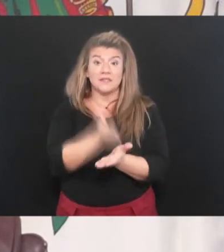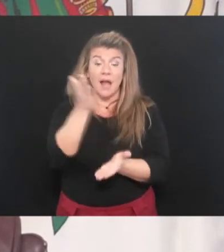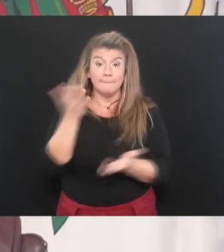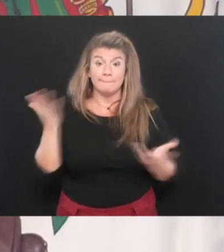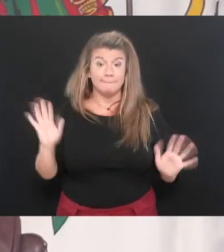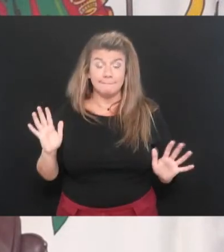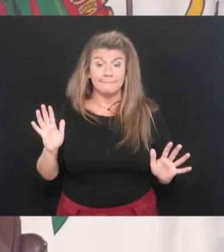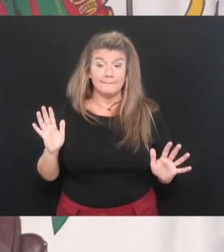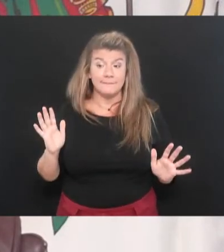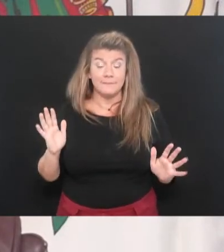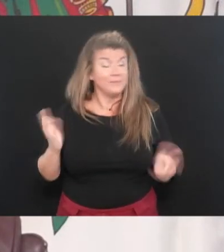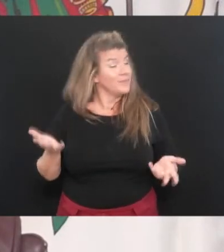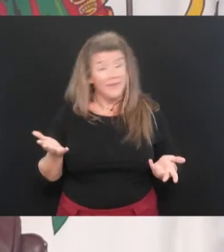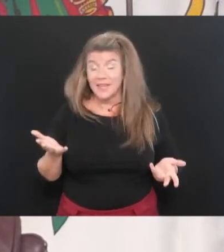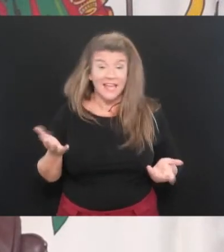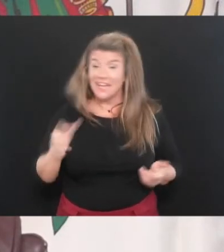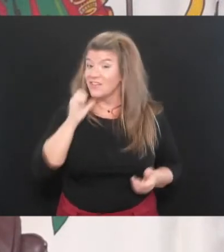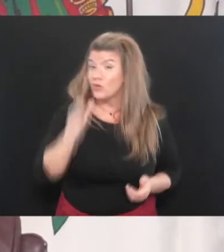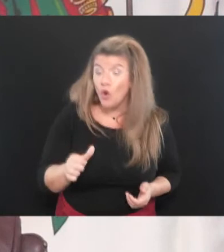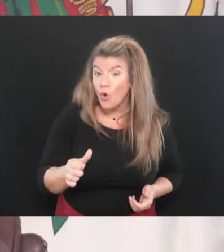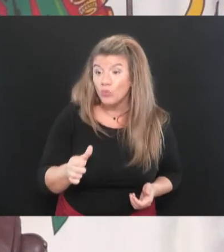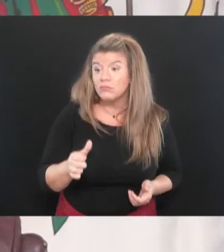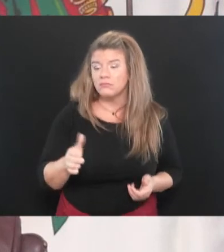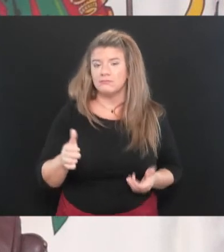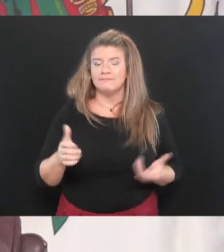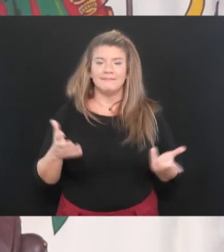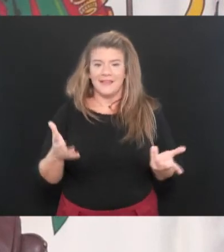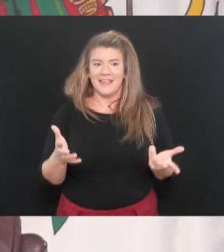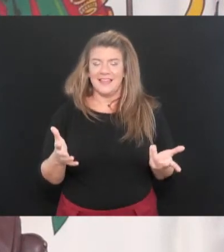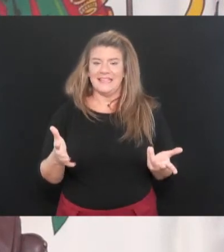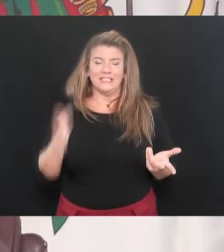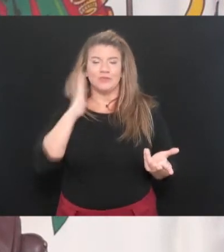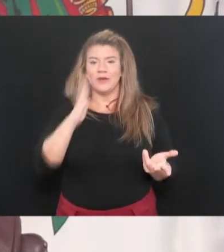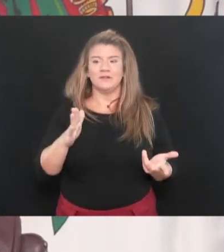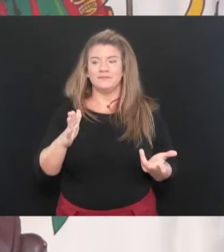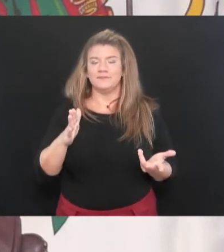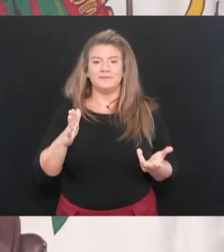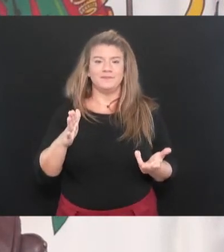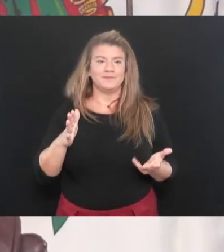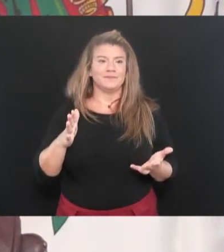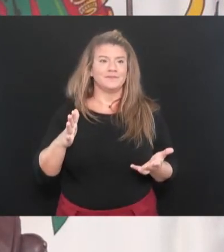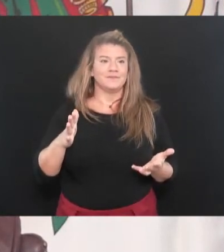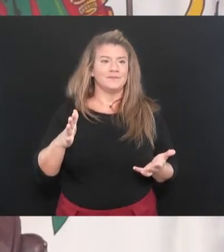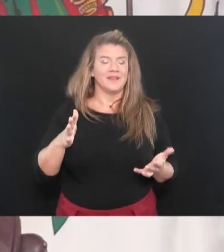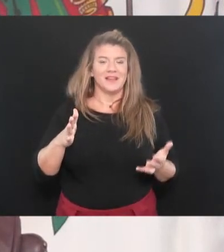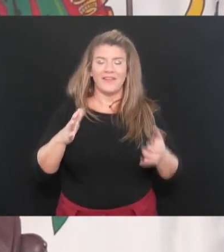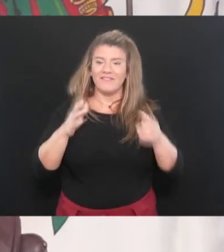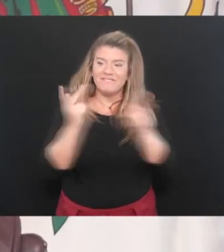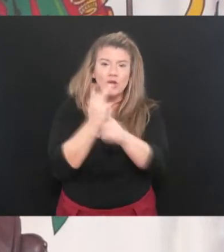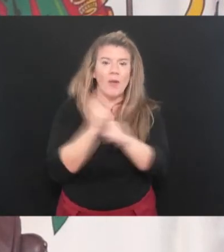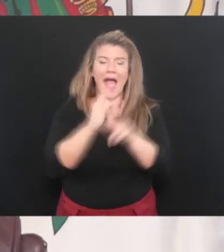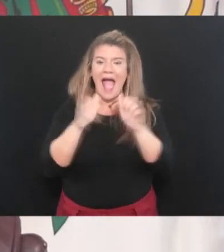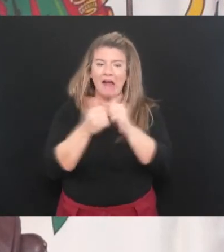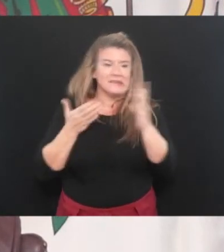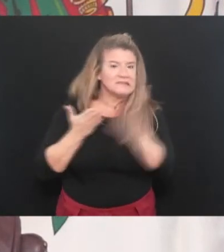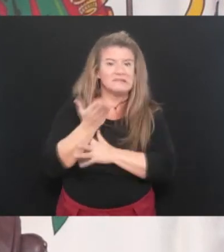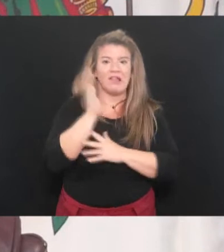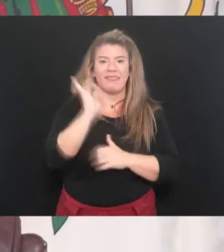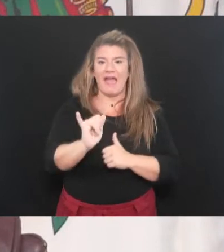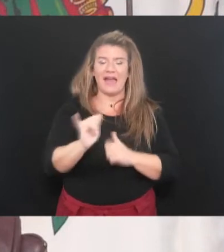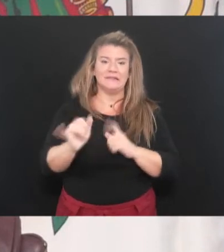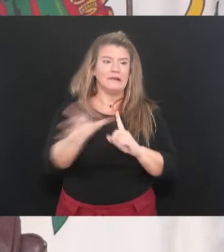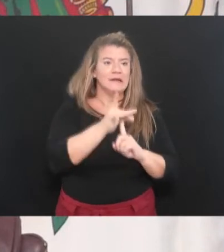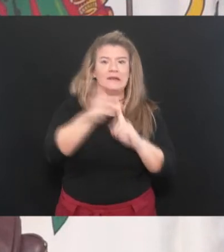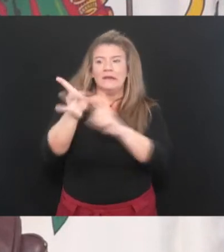And if they can't, if they don't, it's just going to be a bear to handle. And